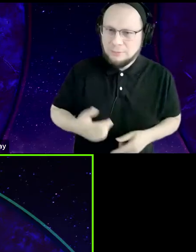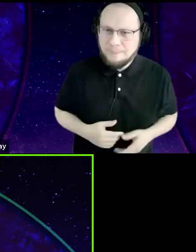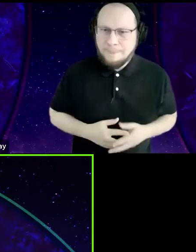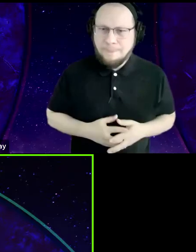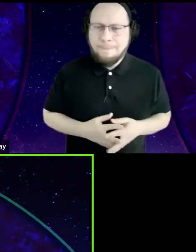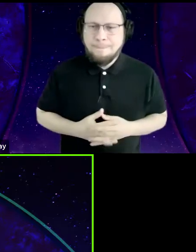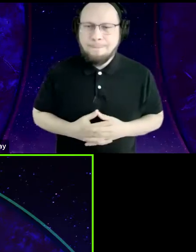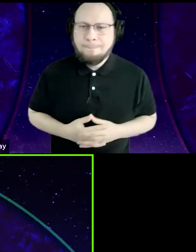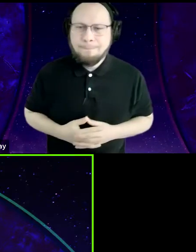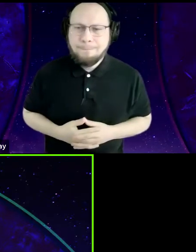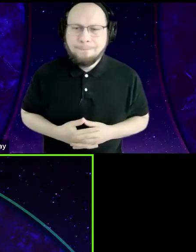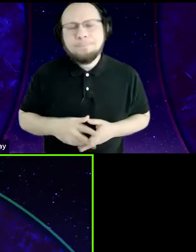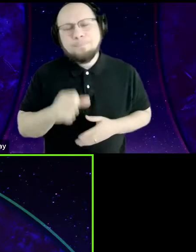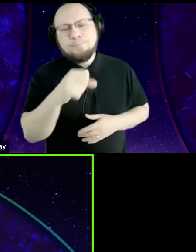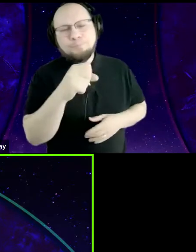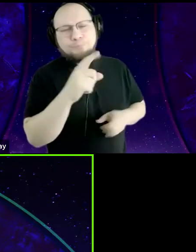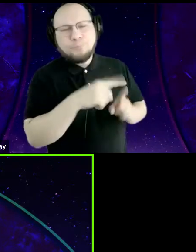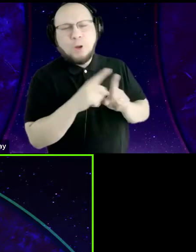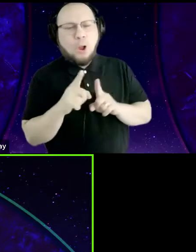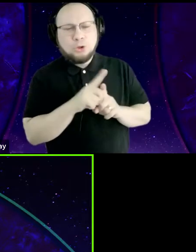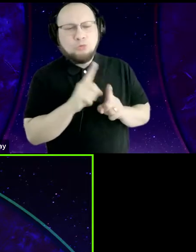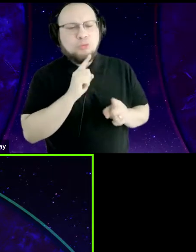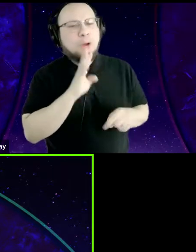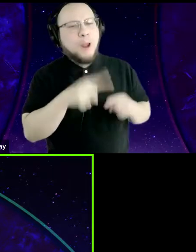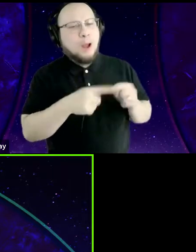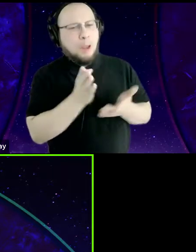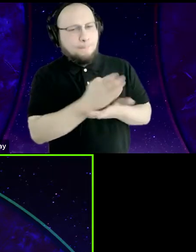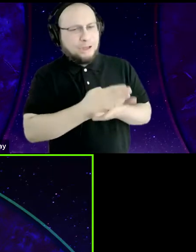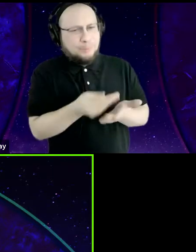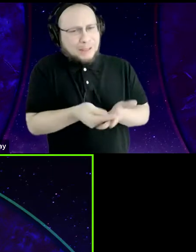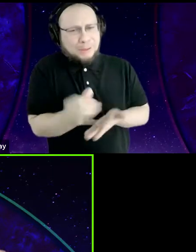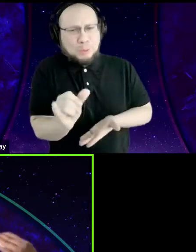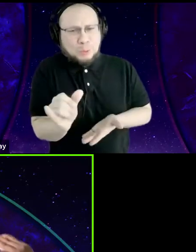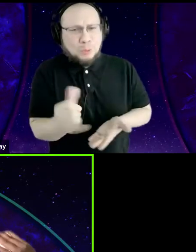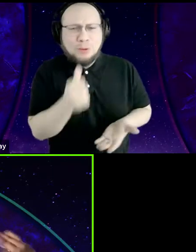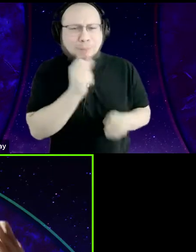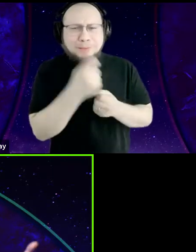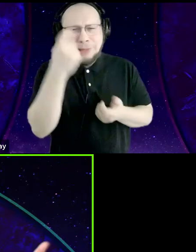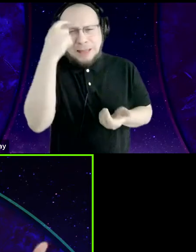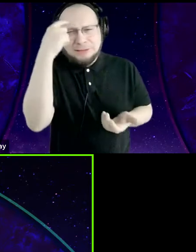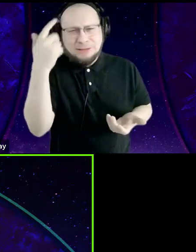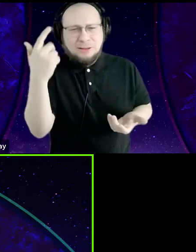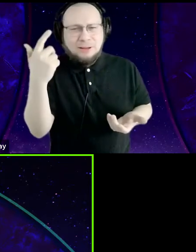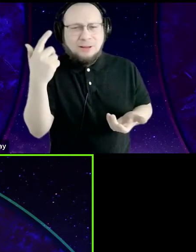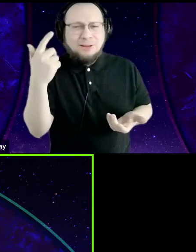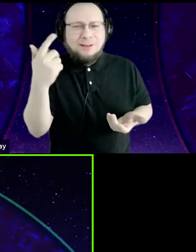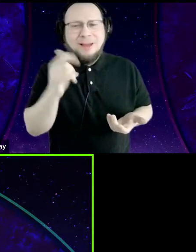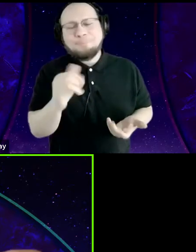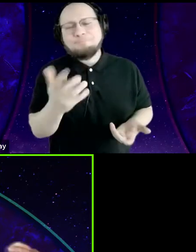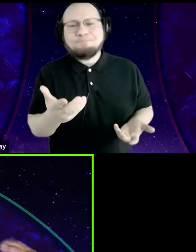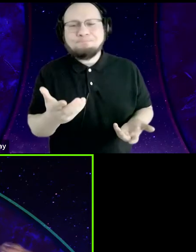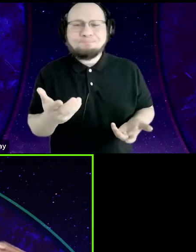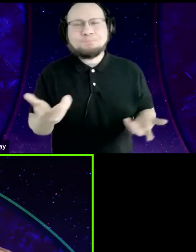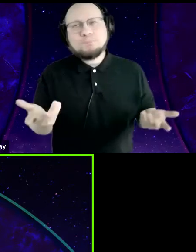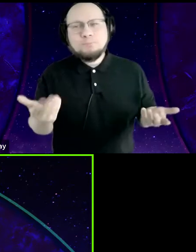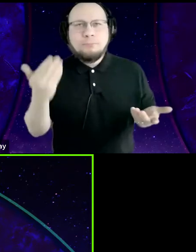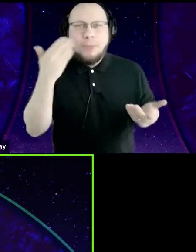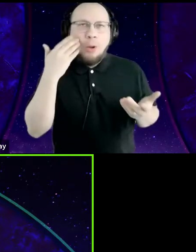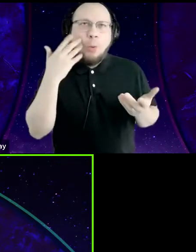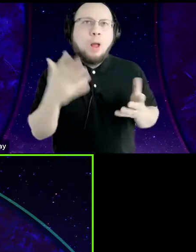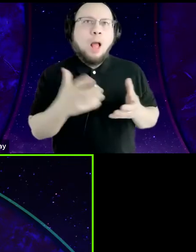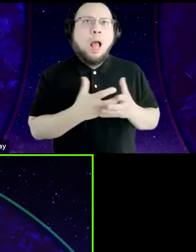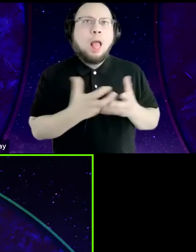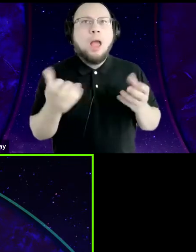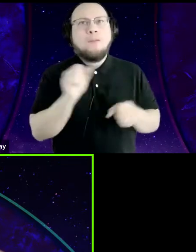Well, I think it's that. And I also, just budget-wise, it didn't make sense to me to, like we talked about, put a lot of work